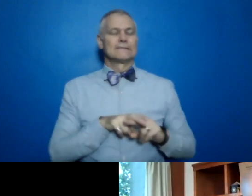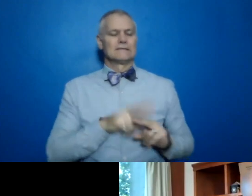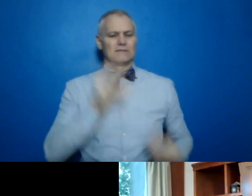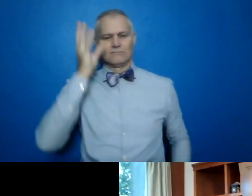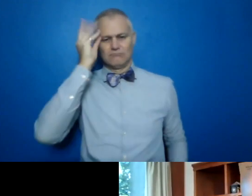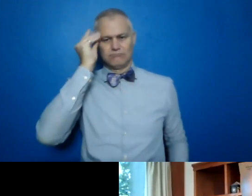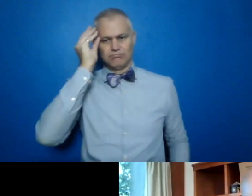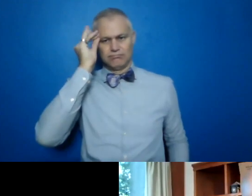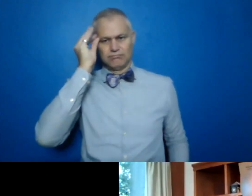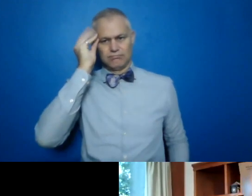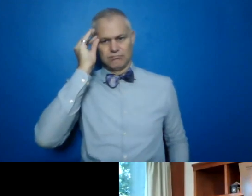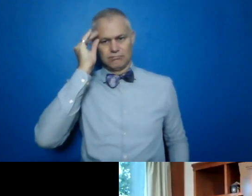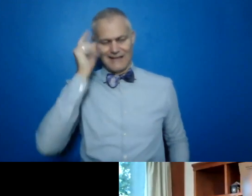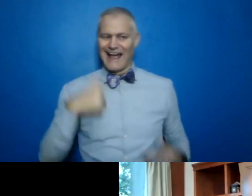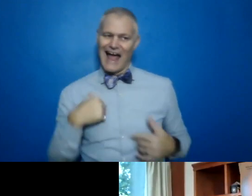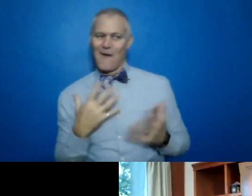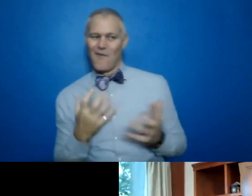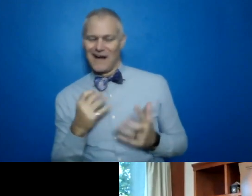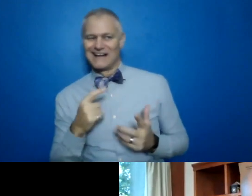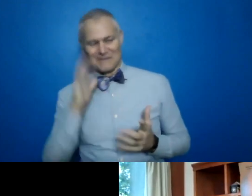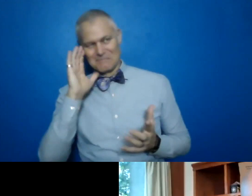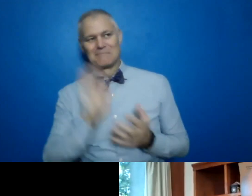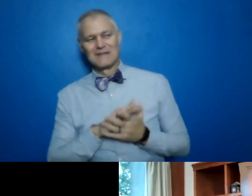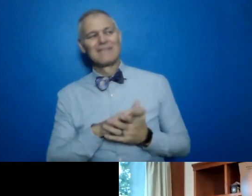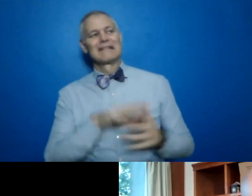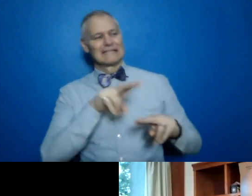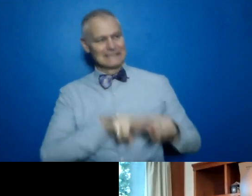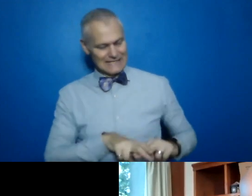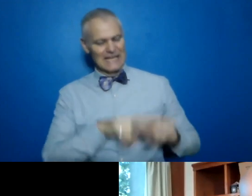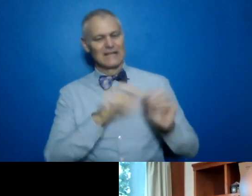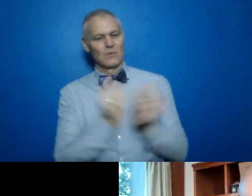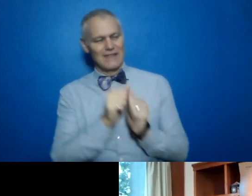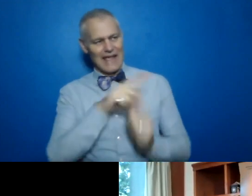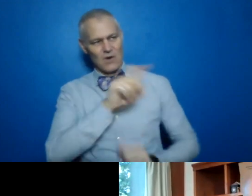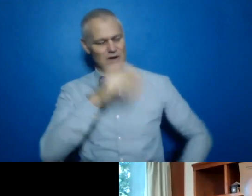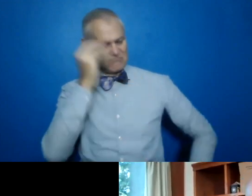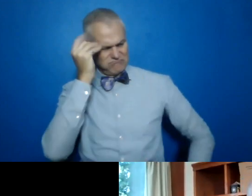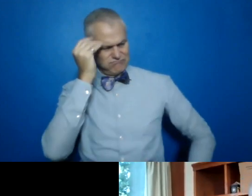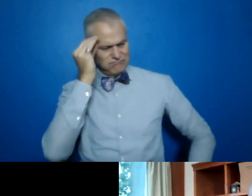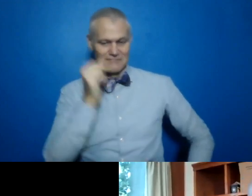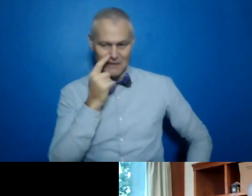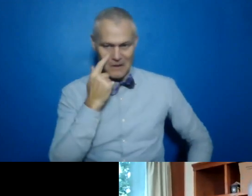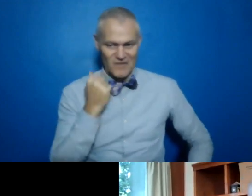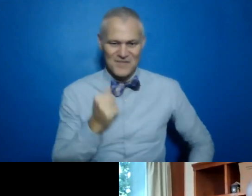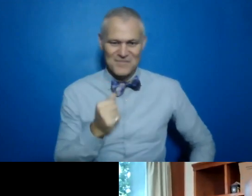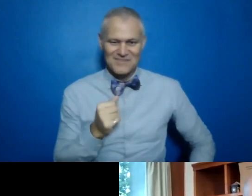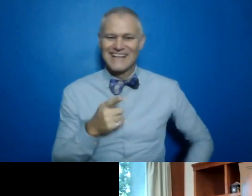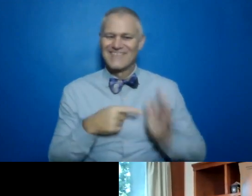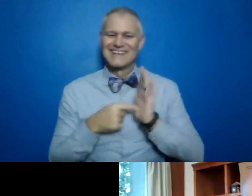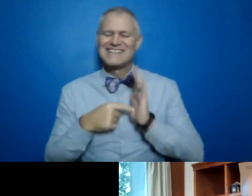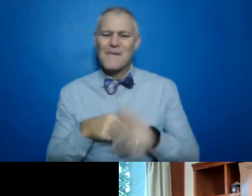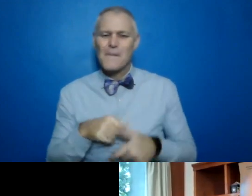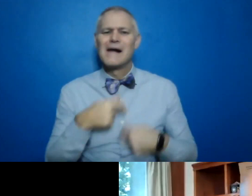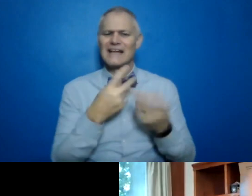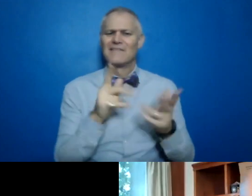And I'd like to believe that sitting with the question for some time, that's why I say in that one slide, I say, give people